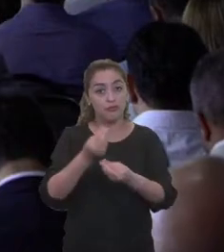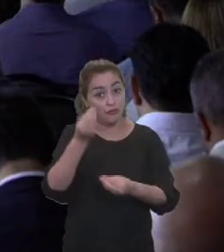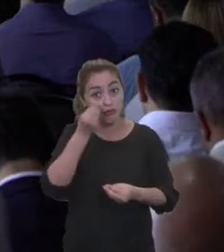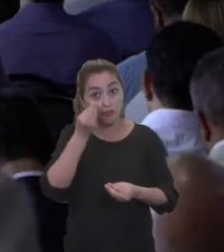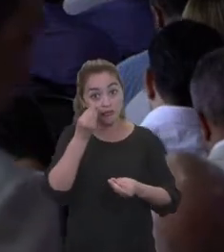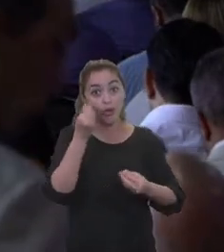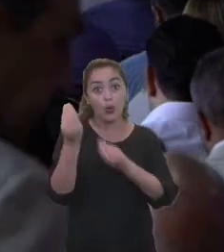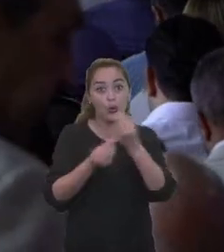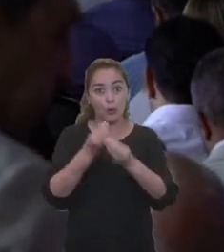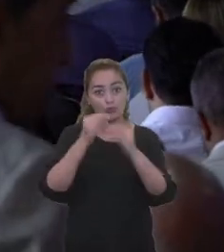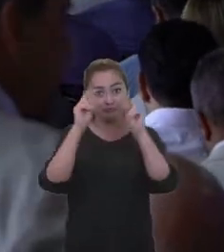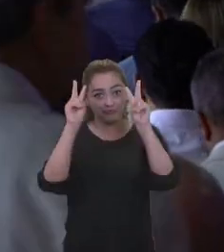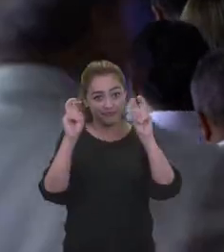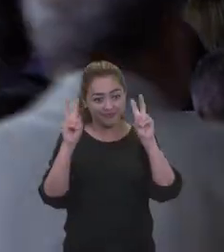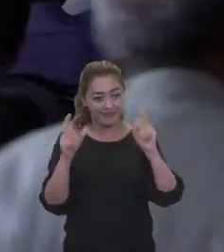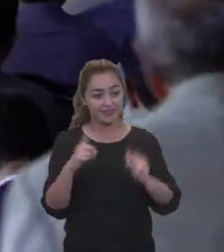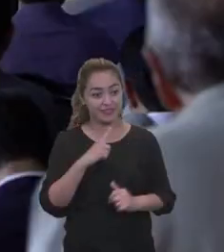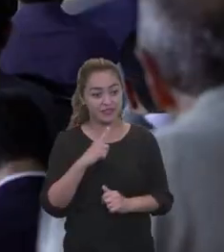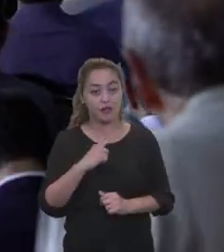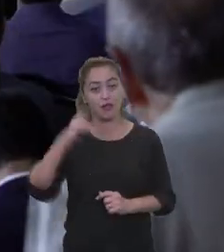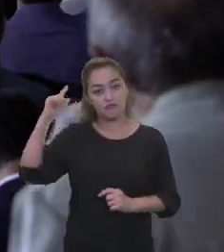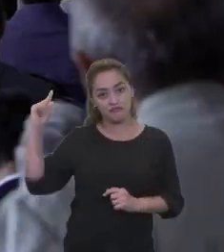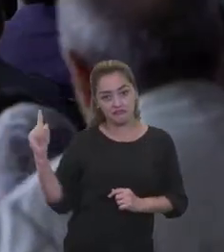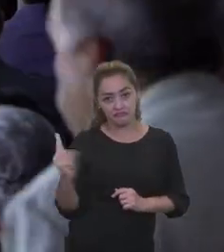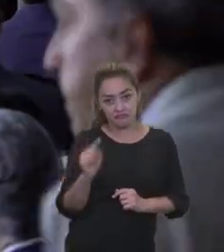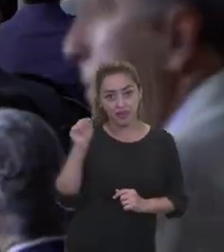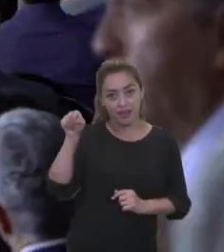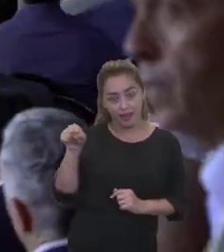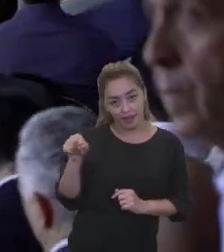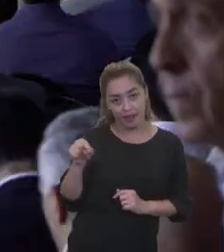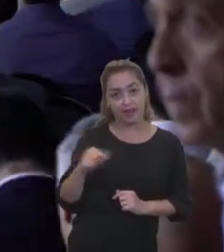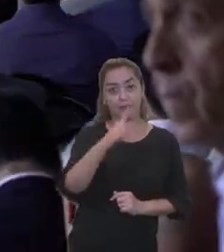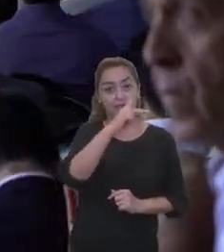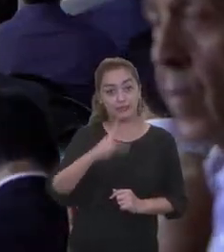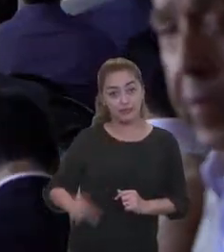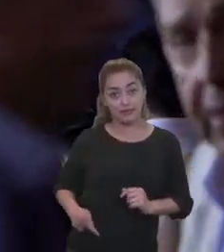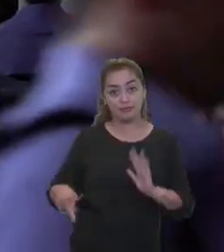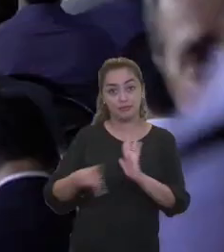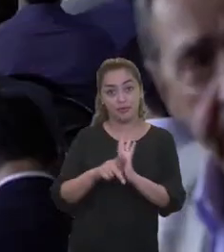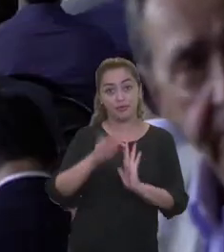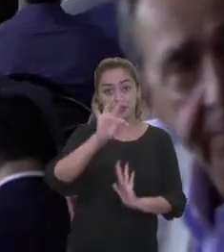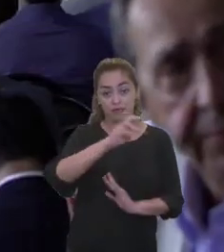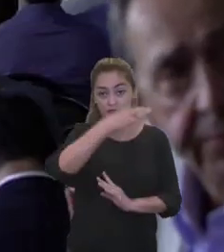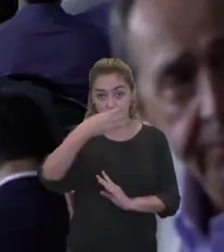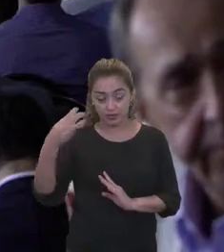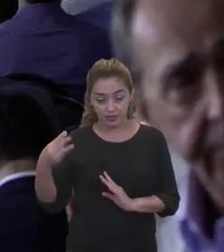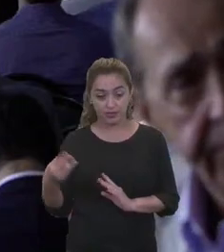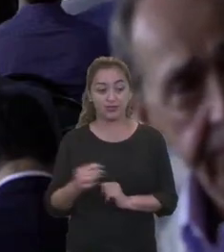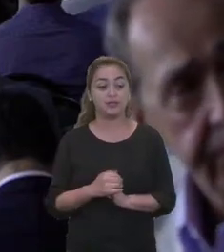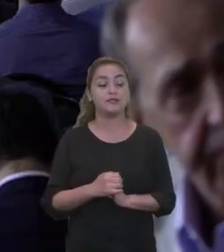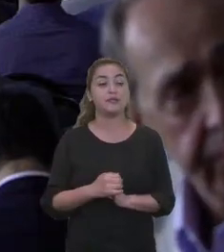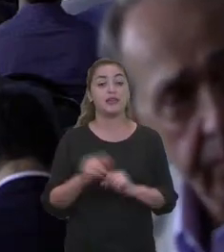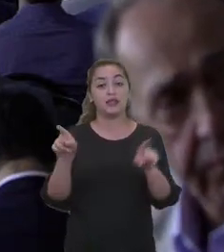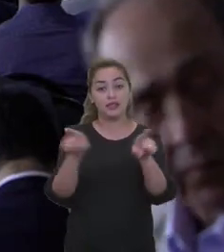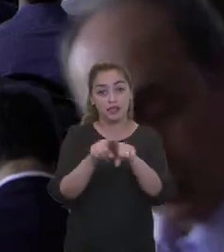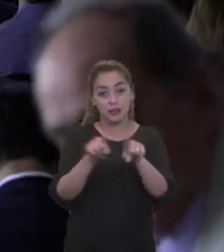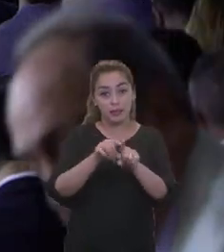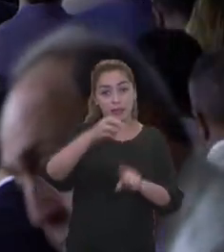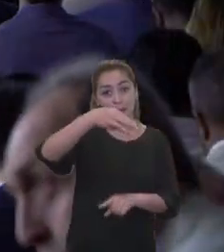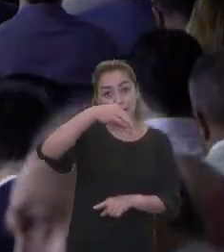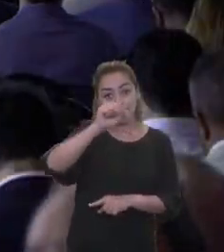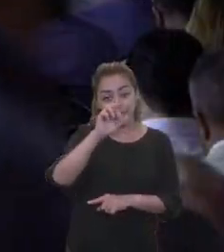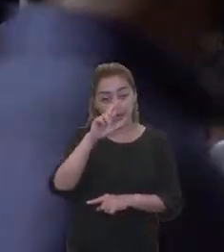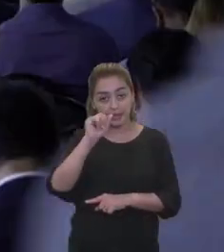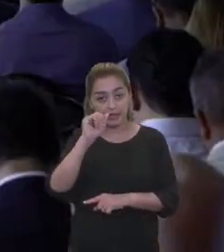see what's coming ahead. A gente vai ter o presidente da Team Brasil, we will Alberto have Griselli, the CEO of Team Brazil, Alberto Griselli, Maria